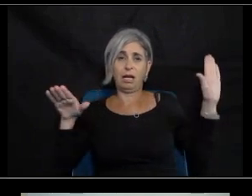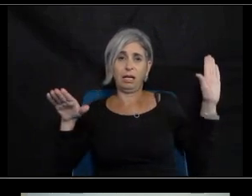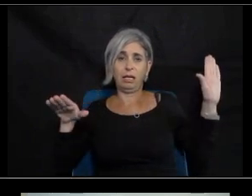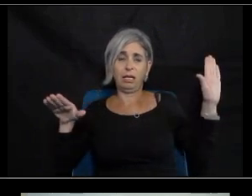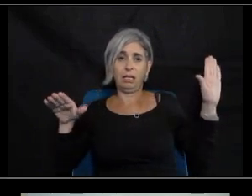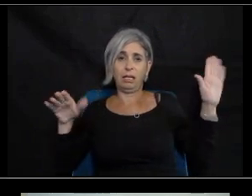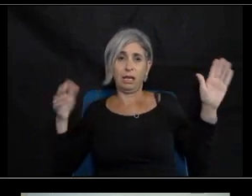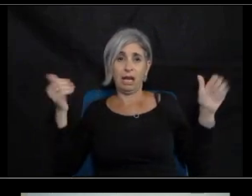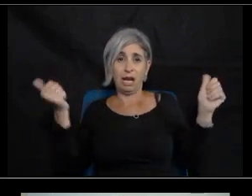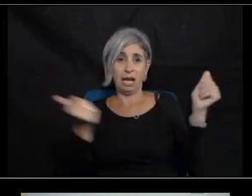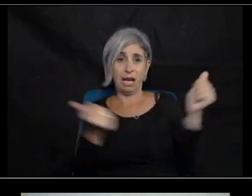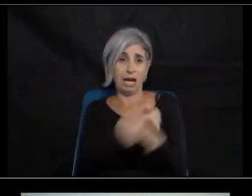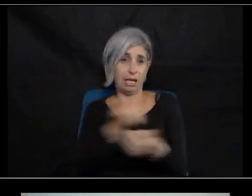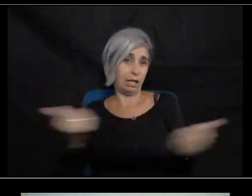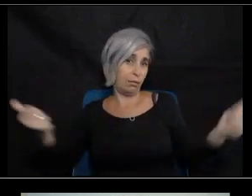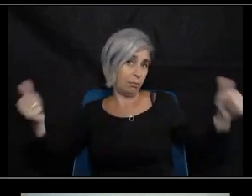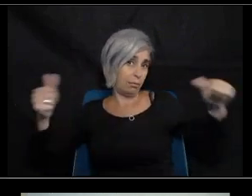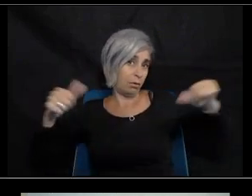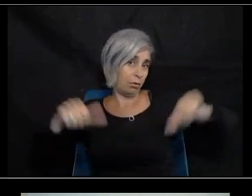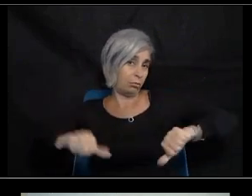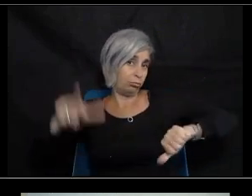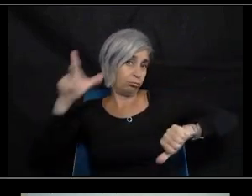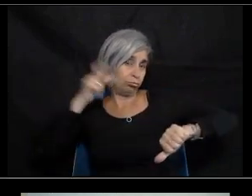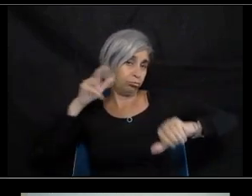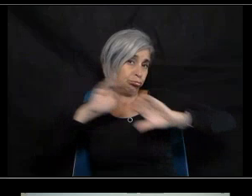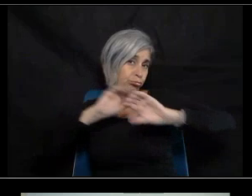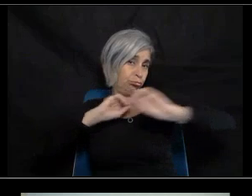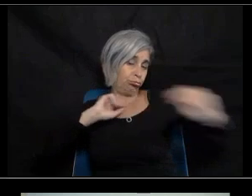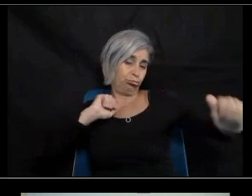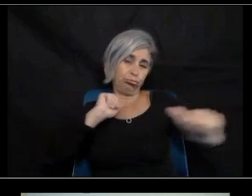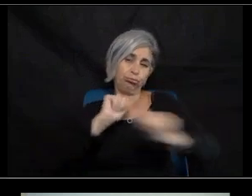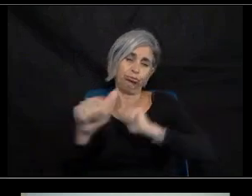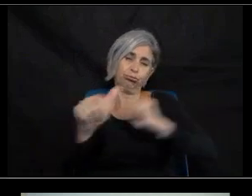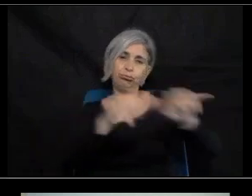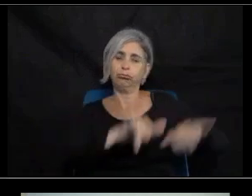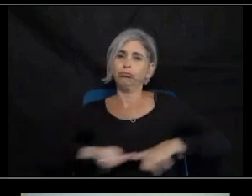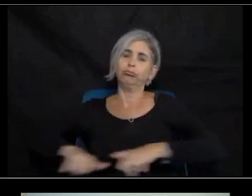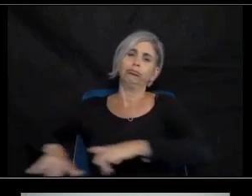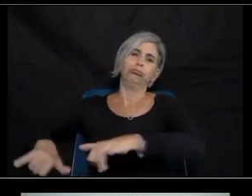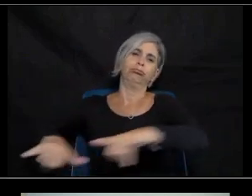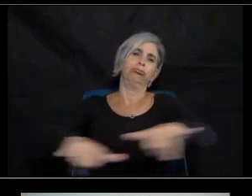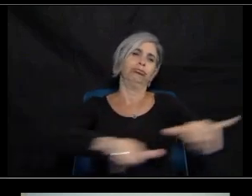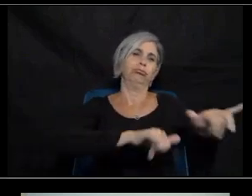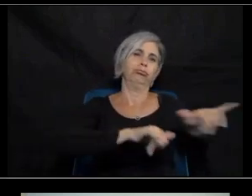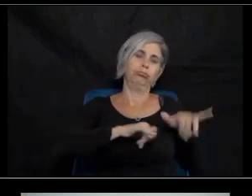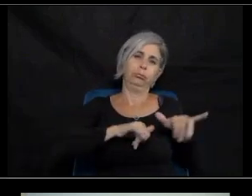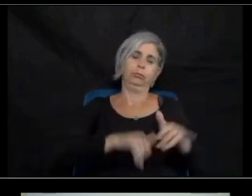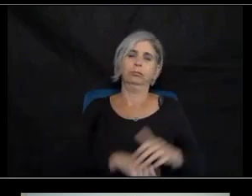Any opposed? Hearing none, motion passes unanimously.